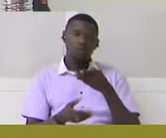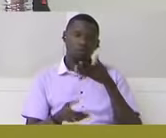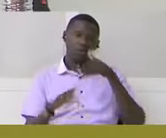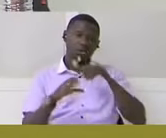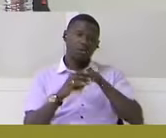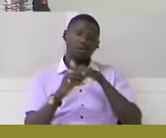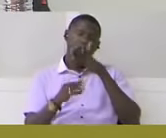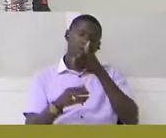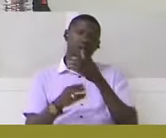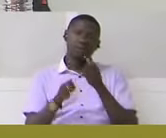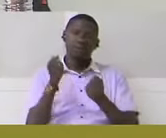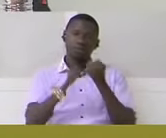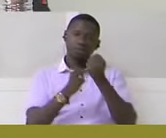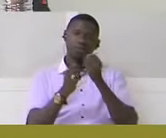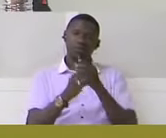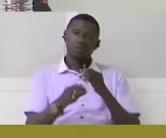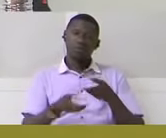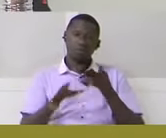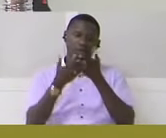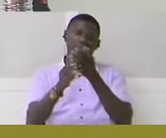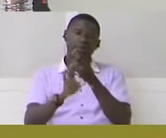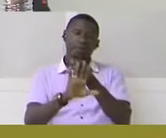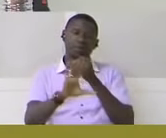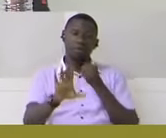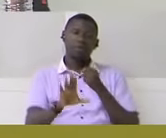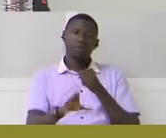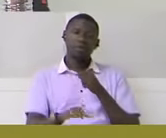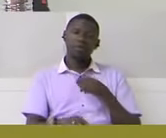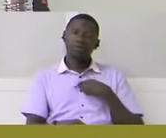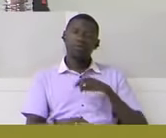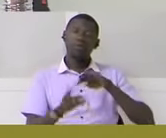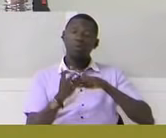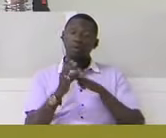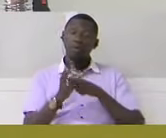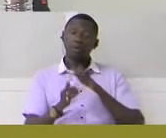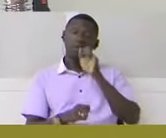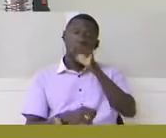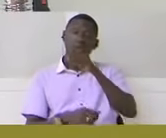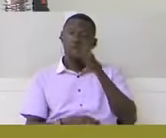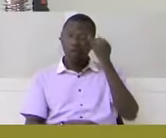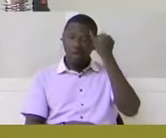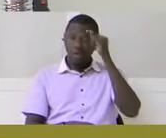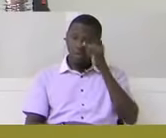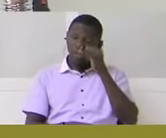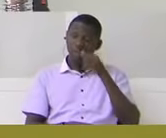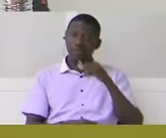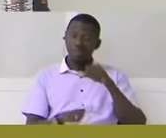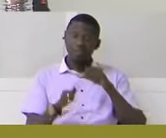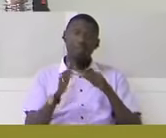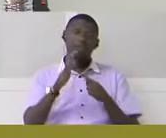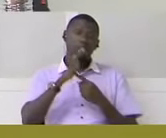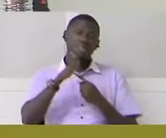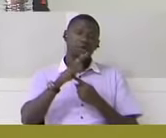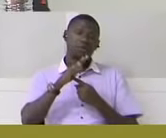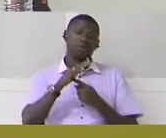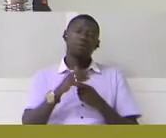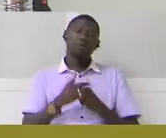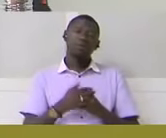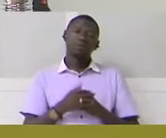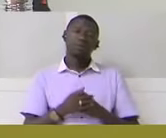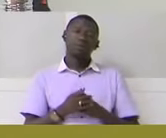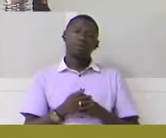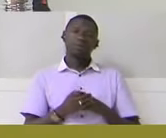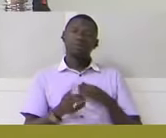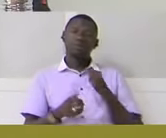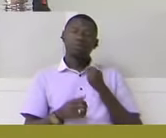to offer him protection. So your opinion matters. It doesn't matter whether you were junior or not, and as far as I'm concerned, you were not that junior. You had been